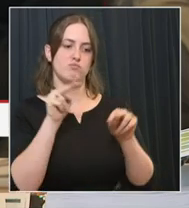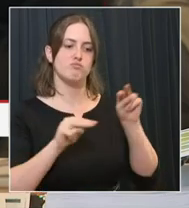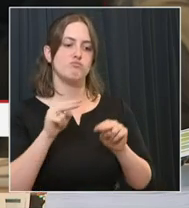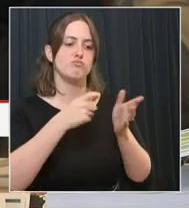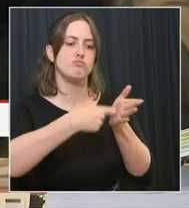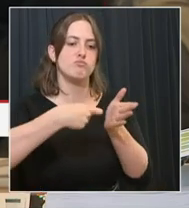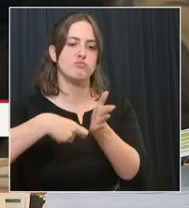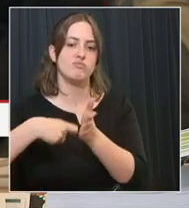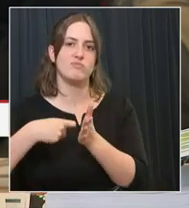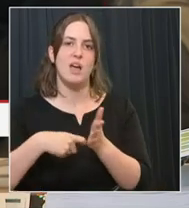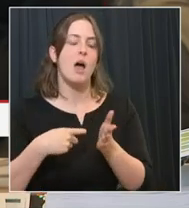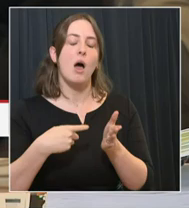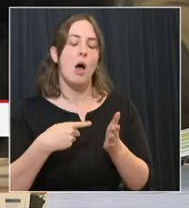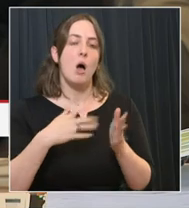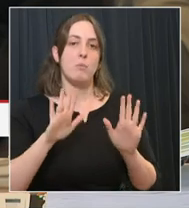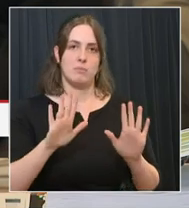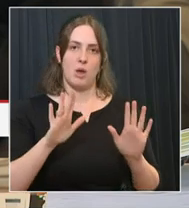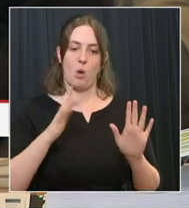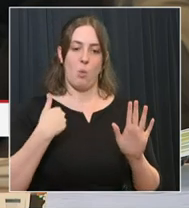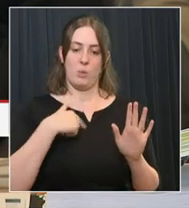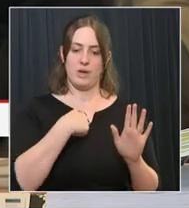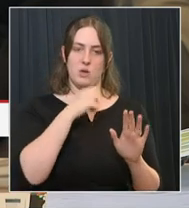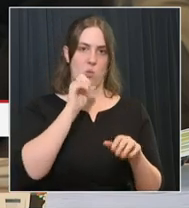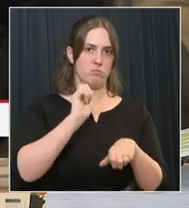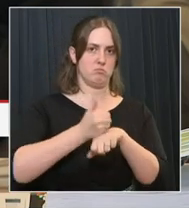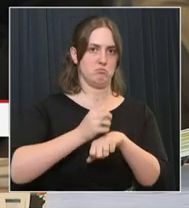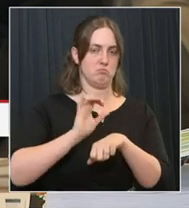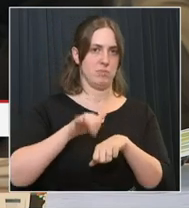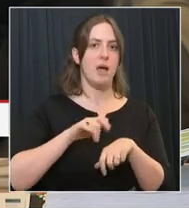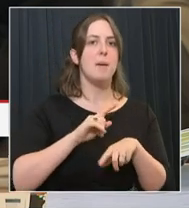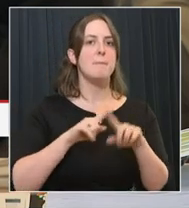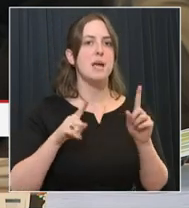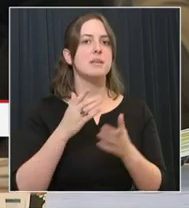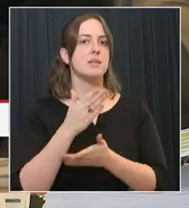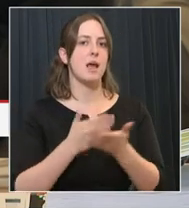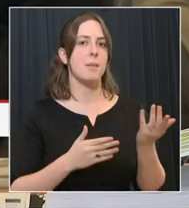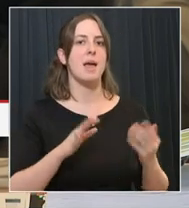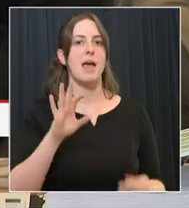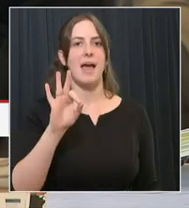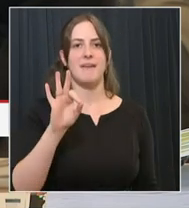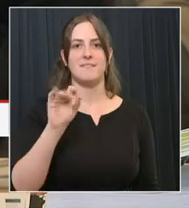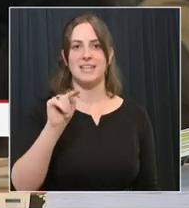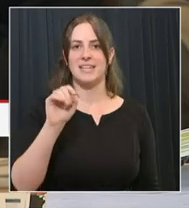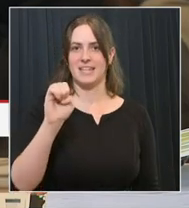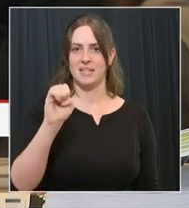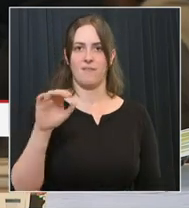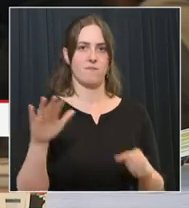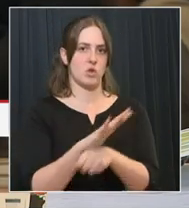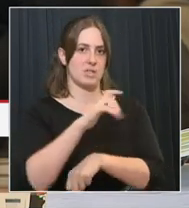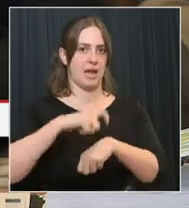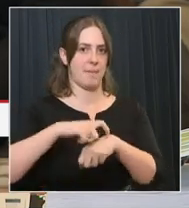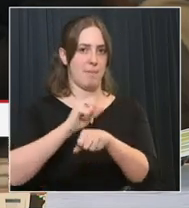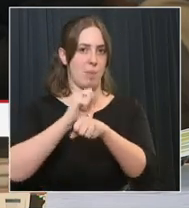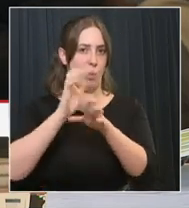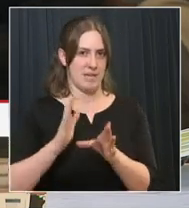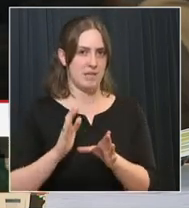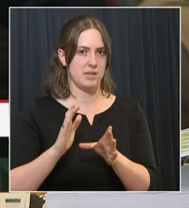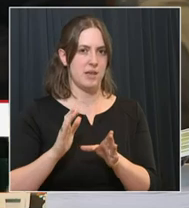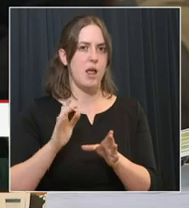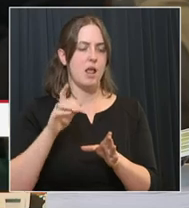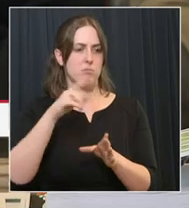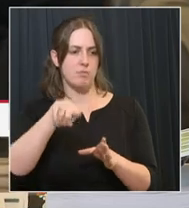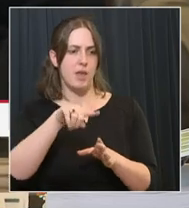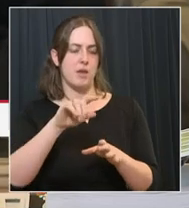examine spending, but we are repurposing some FTEs in the city administrator's office that focus